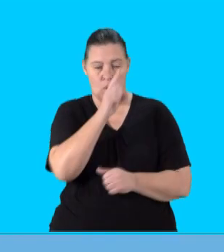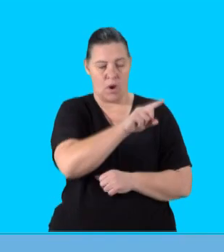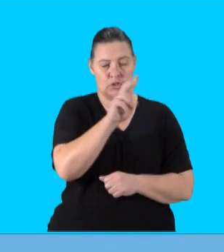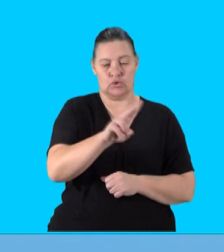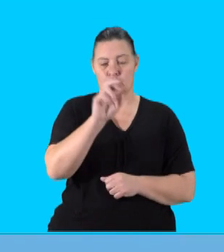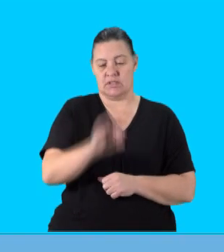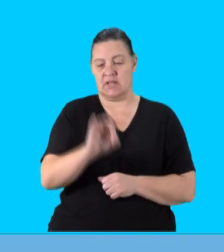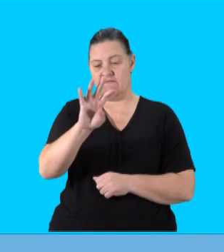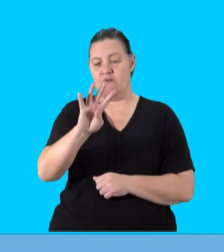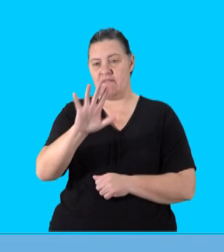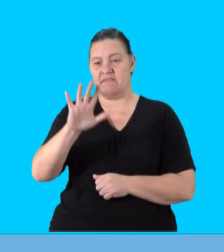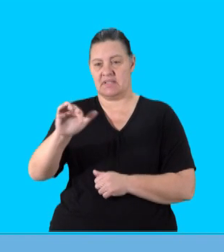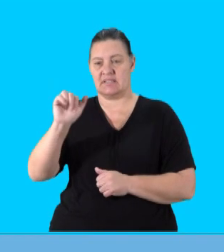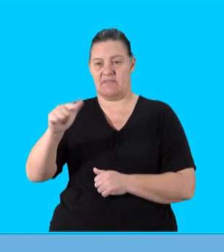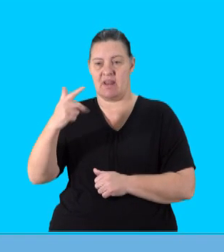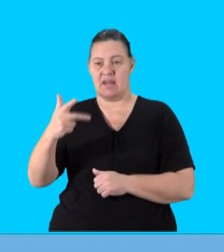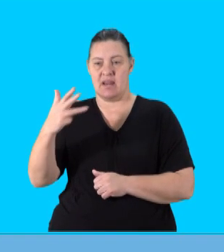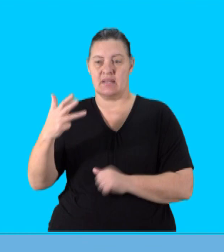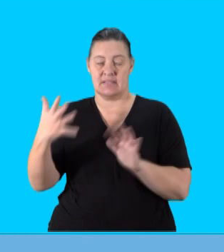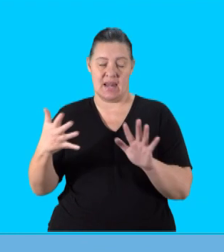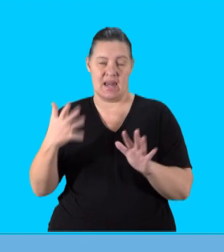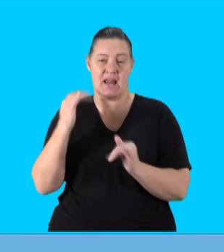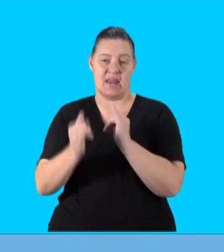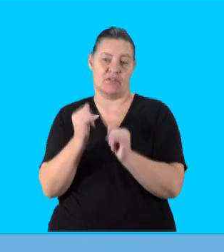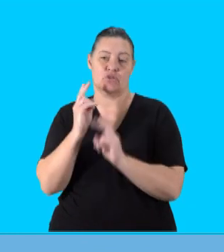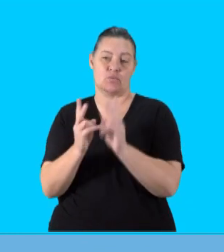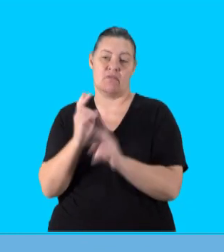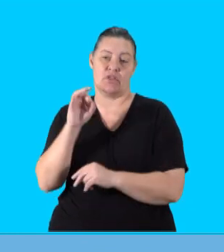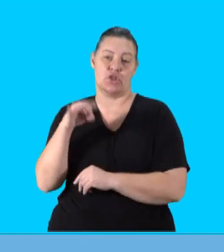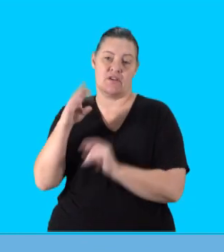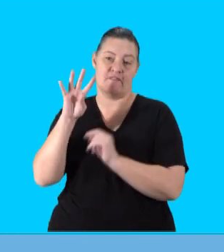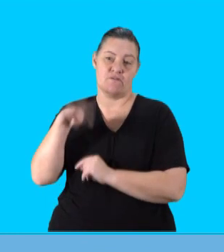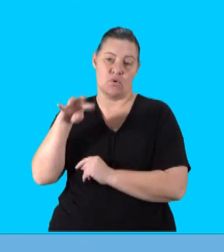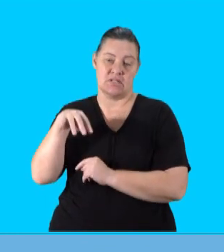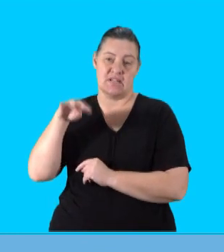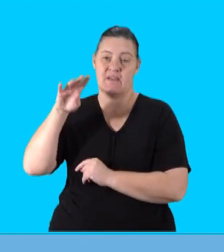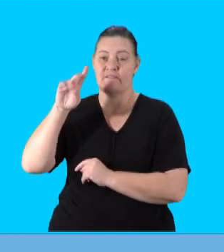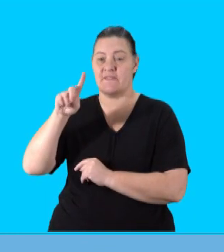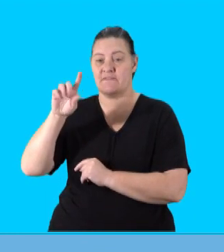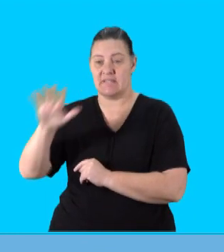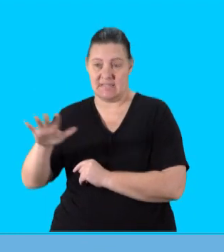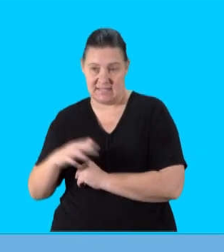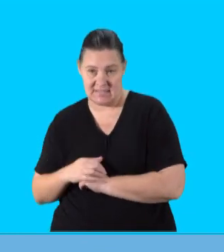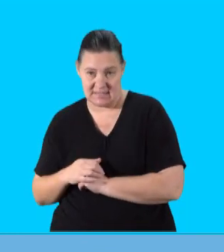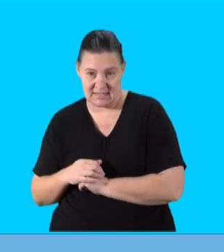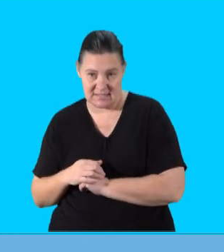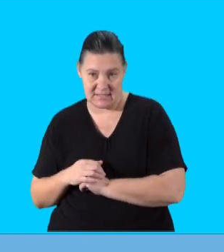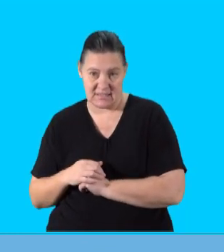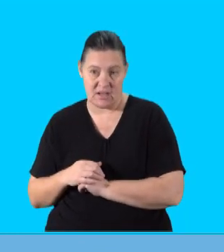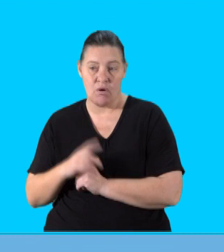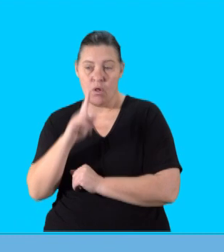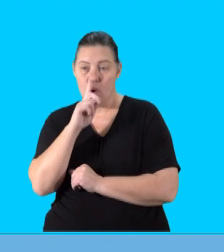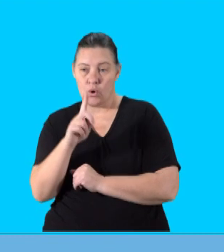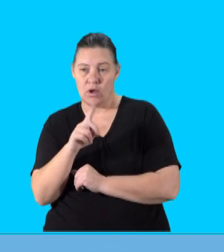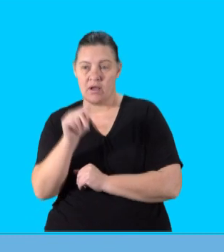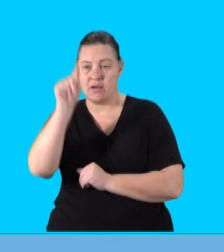count 1, 2, 3, 4, 5, 6, 7, 8, 9, 10, 11, 12, 13, 14, 15. So we are